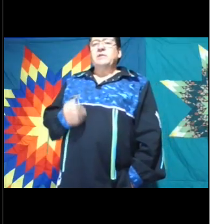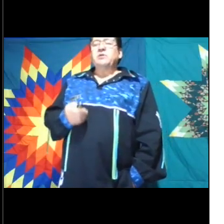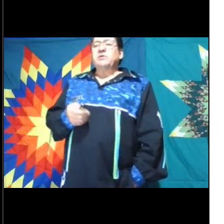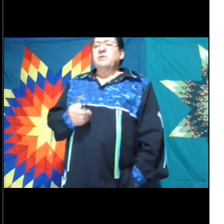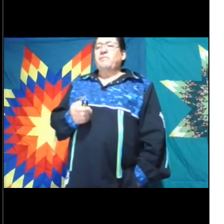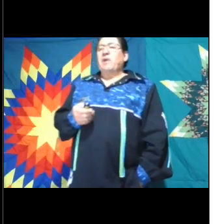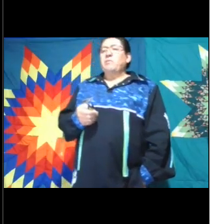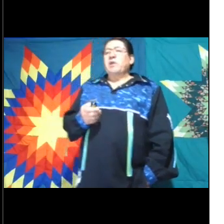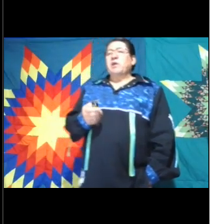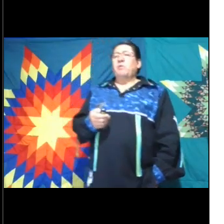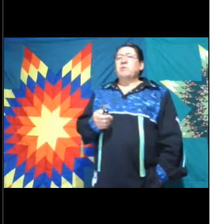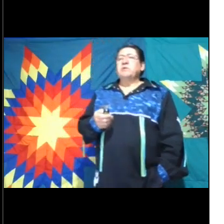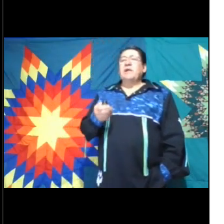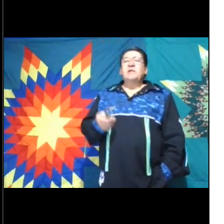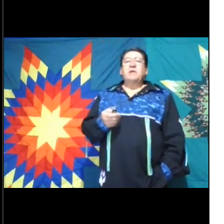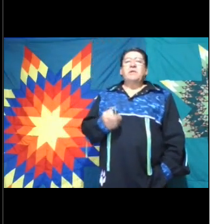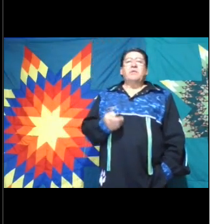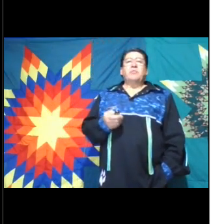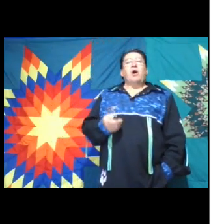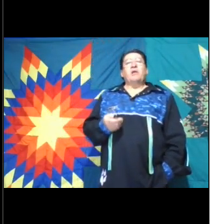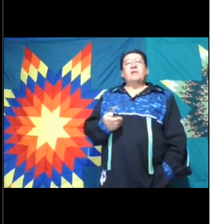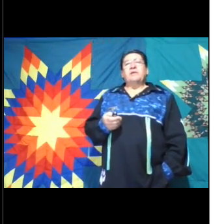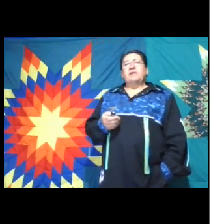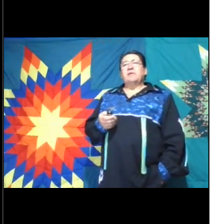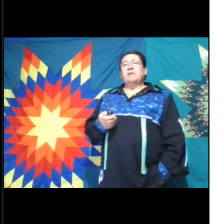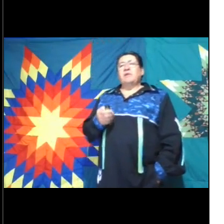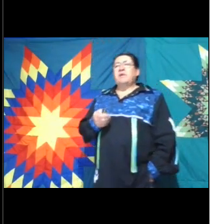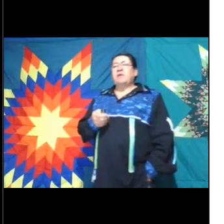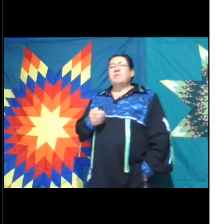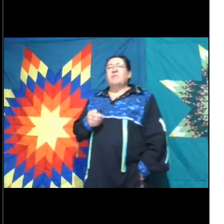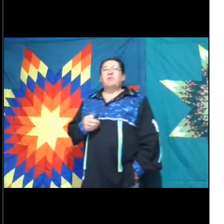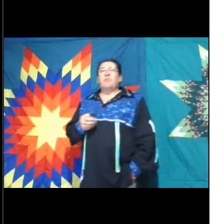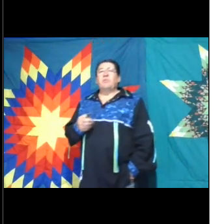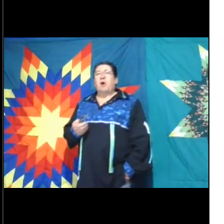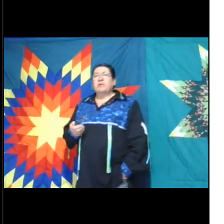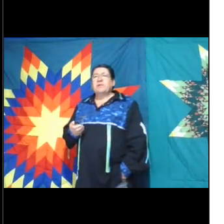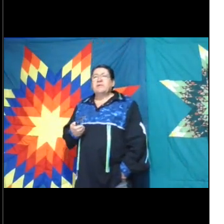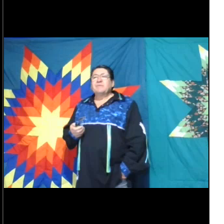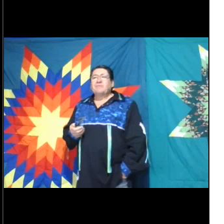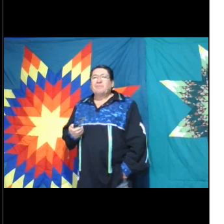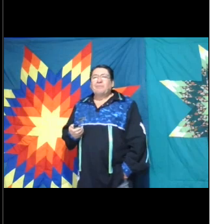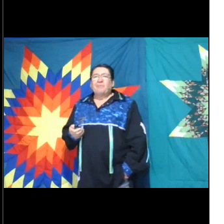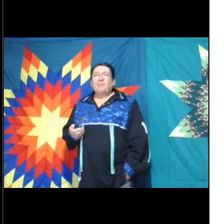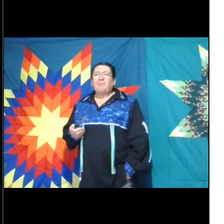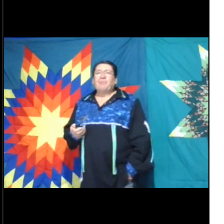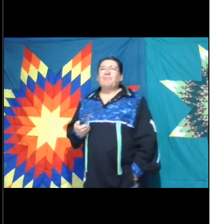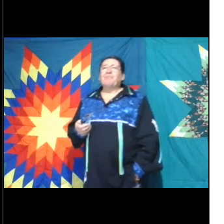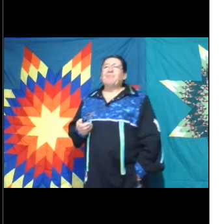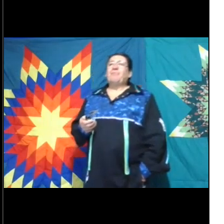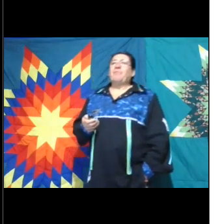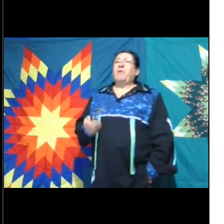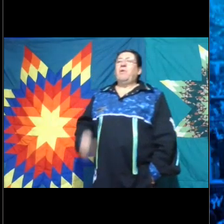and the social development goals into your policies, into your recruitment policies.